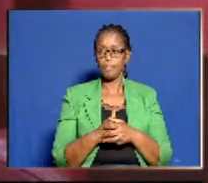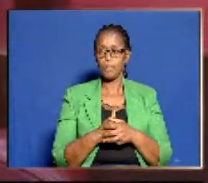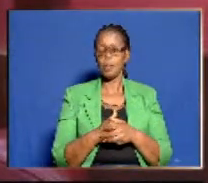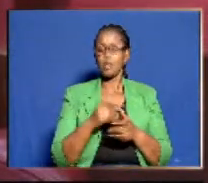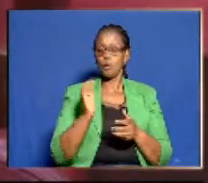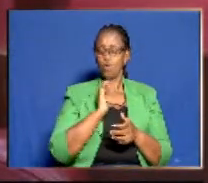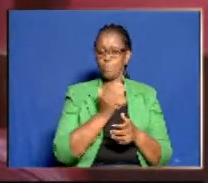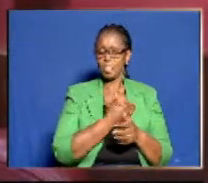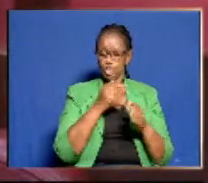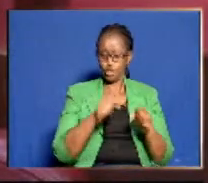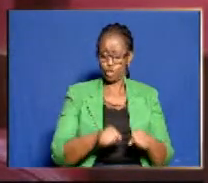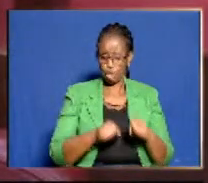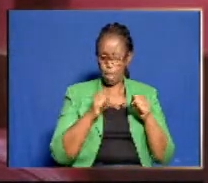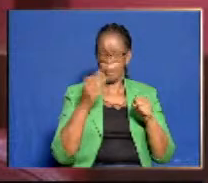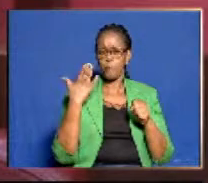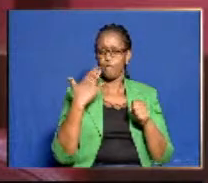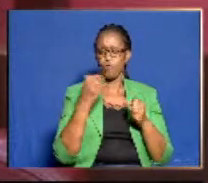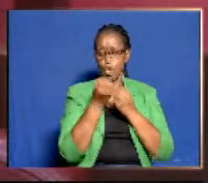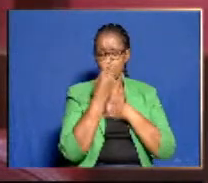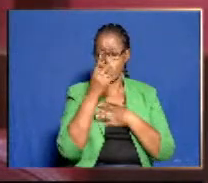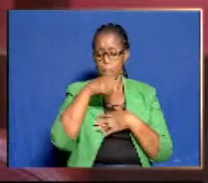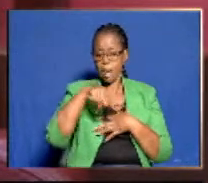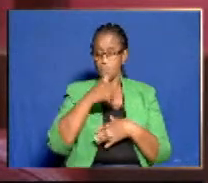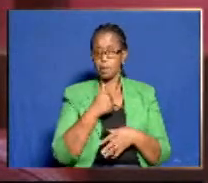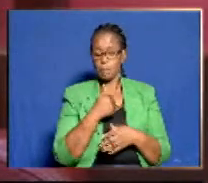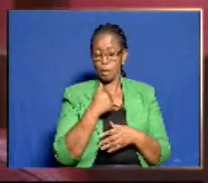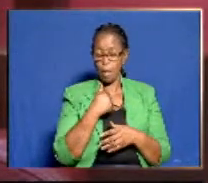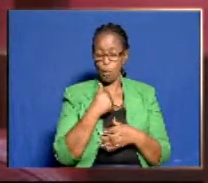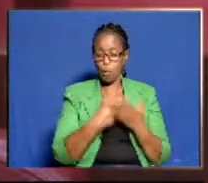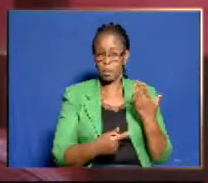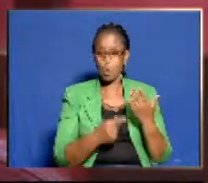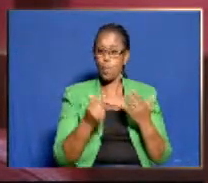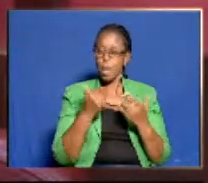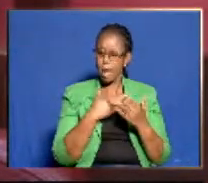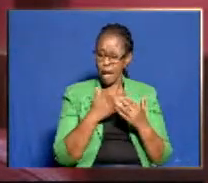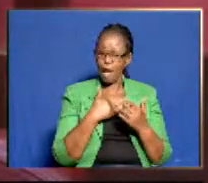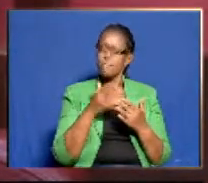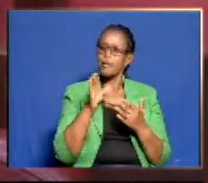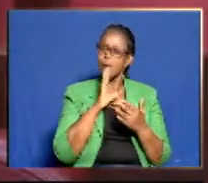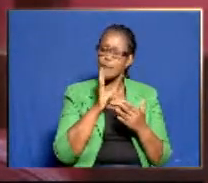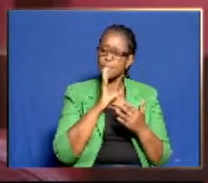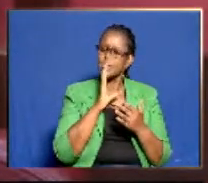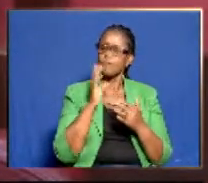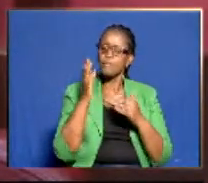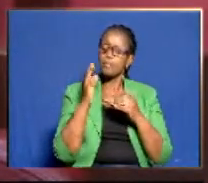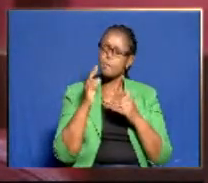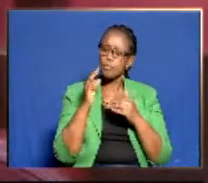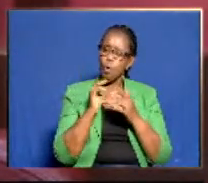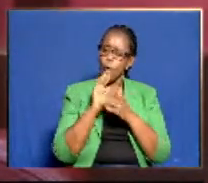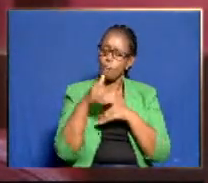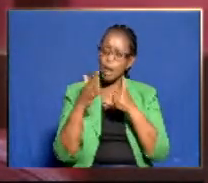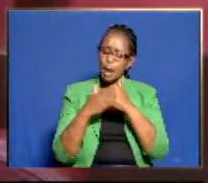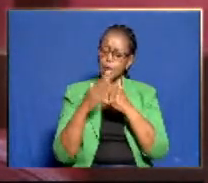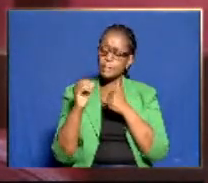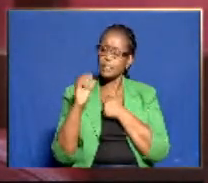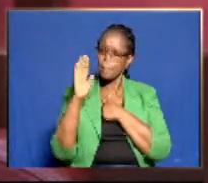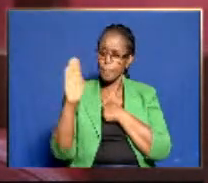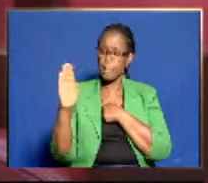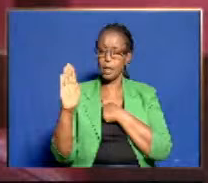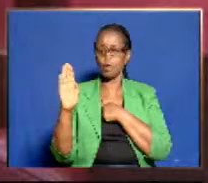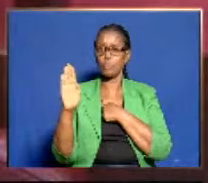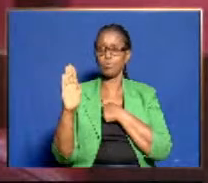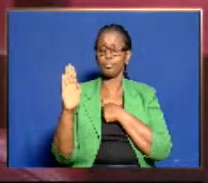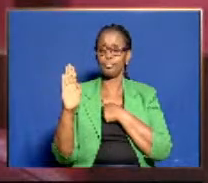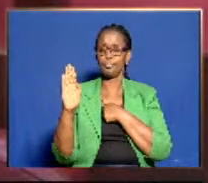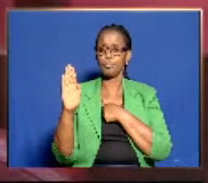chair that we have in excess of 90 billion in pending bills only for roads infrastructure, Honorable